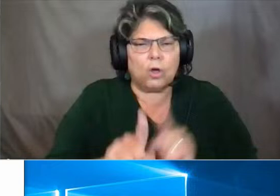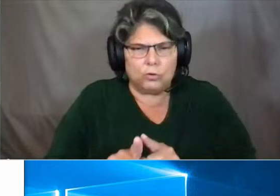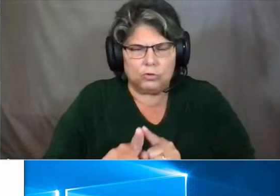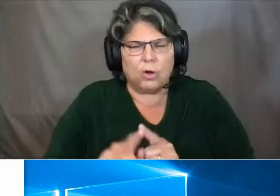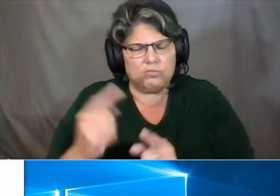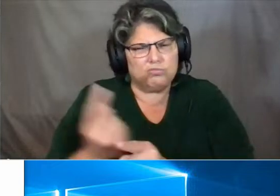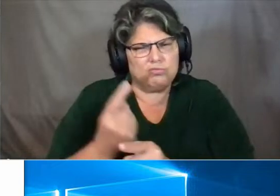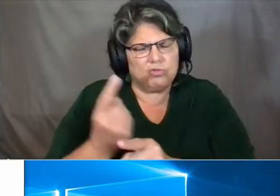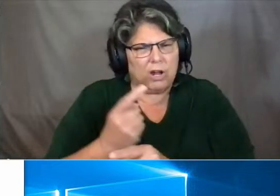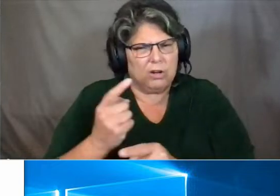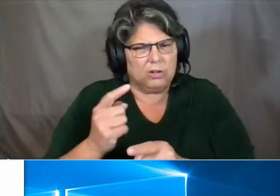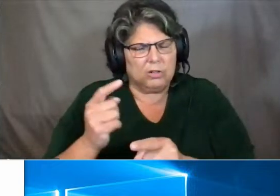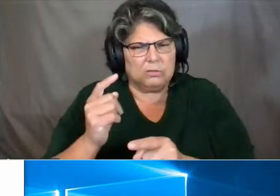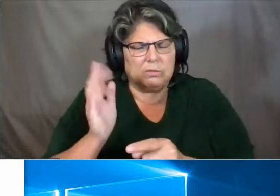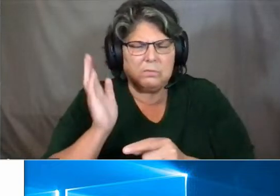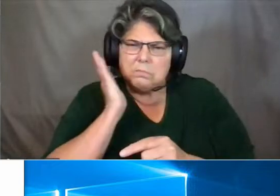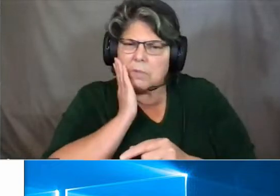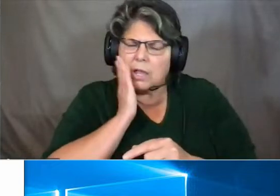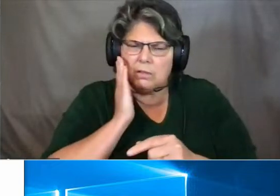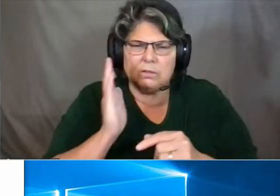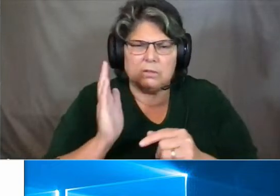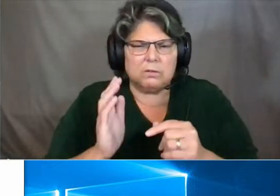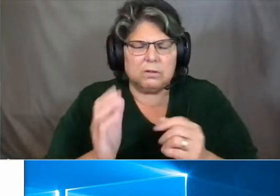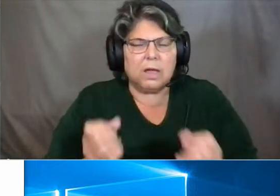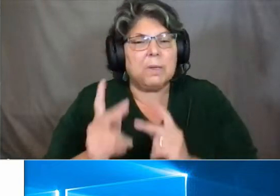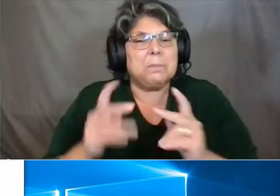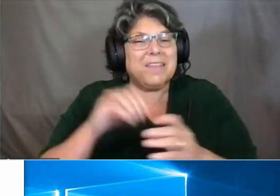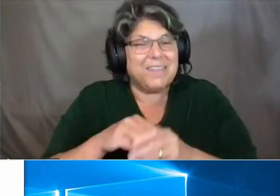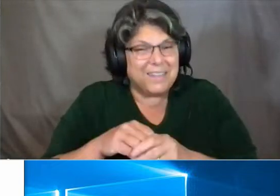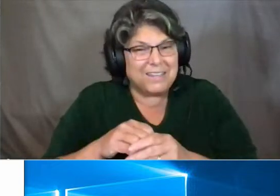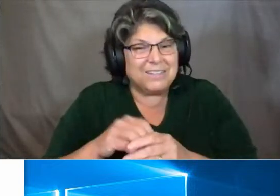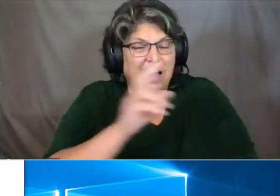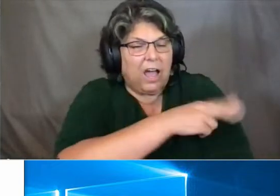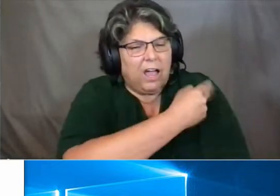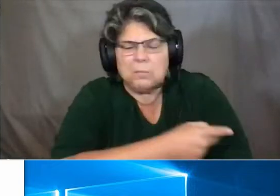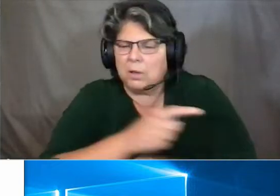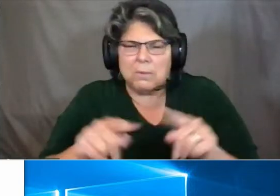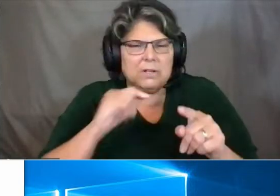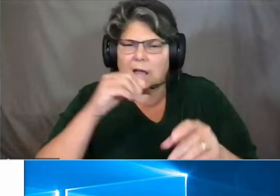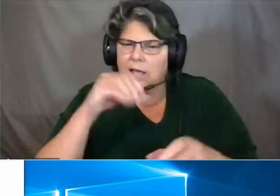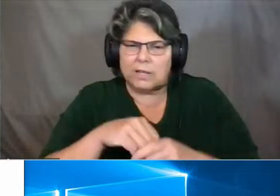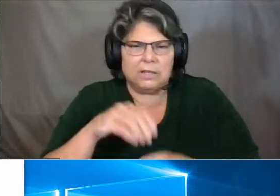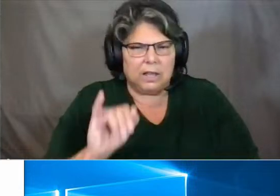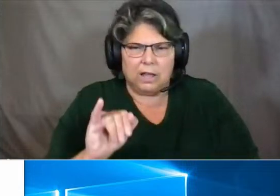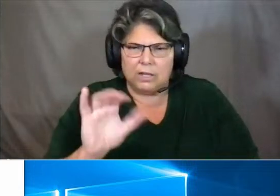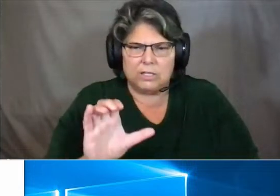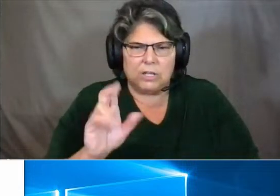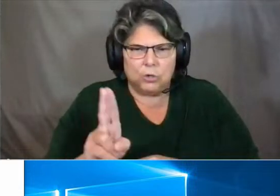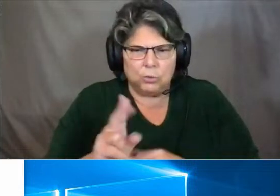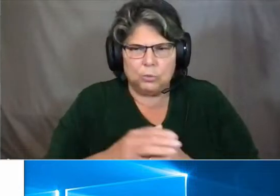is just a way of saying those people that are in the hospital, but they're not in intensive care.